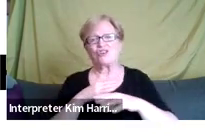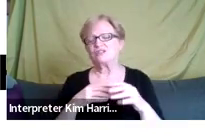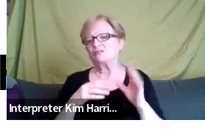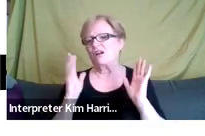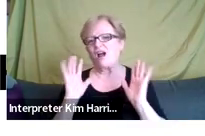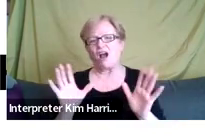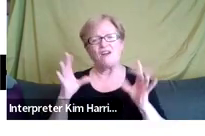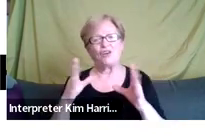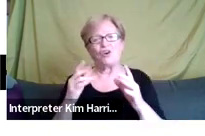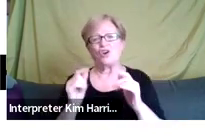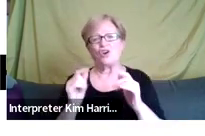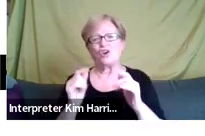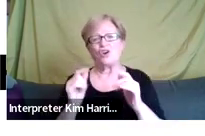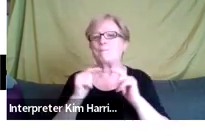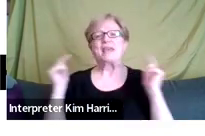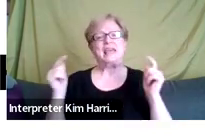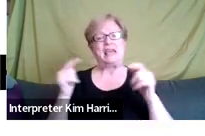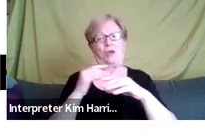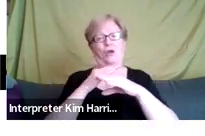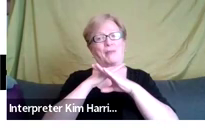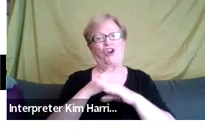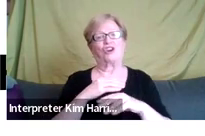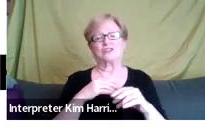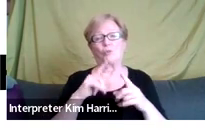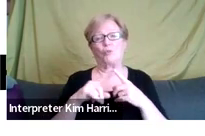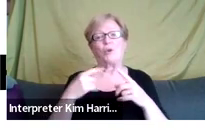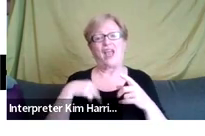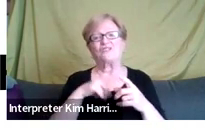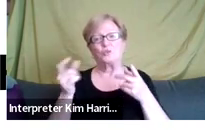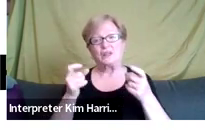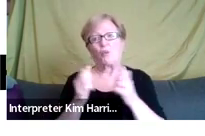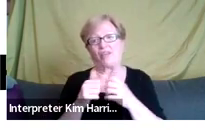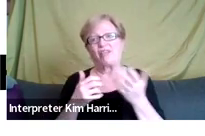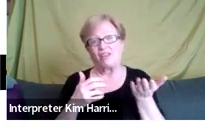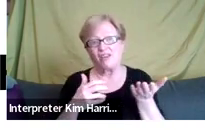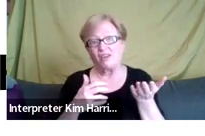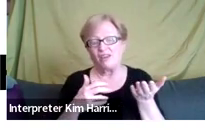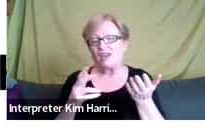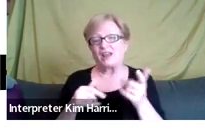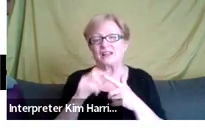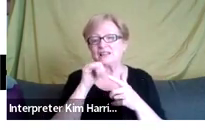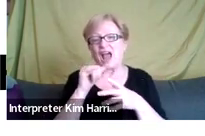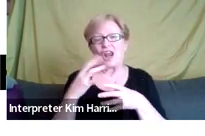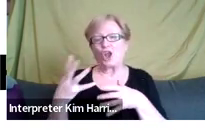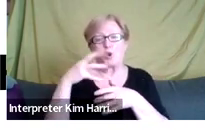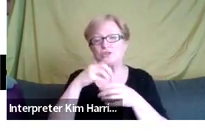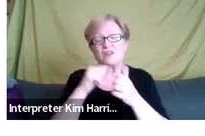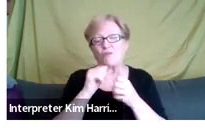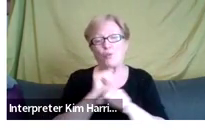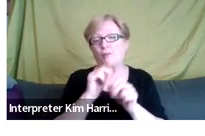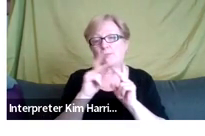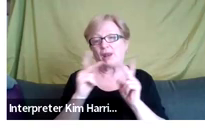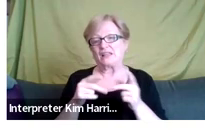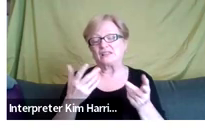to what we deal with in non-inclusive workplace